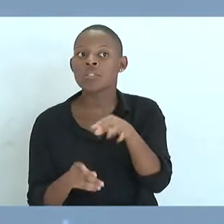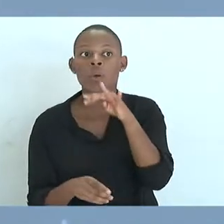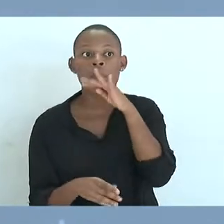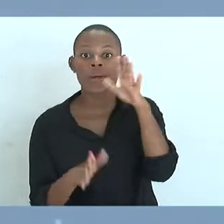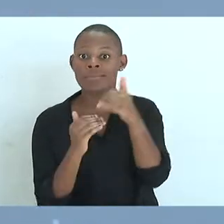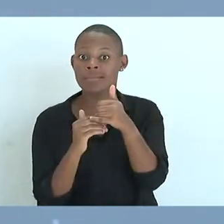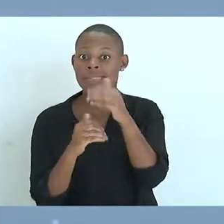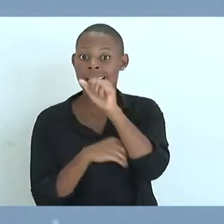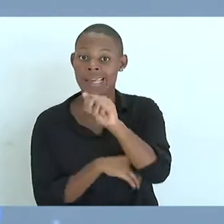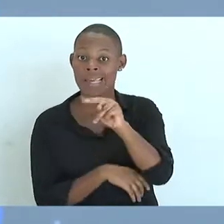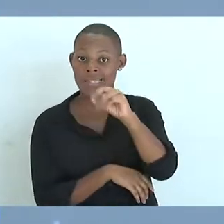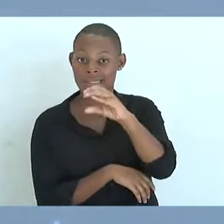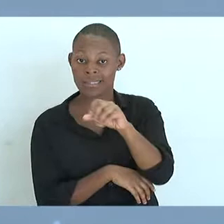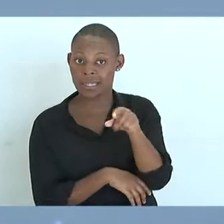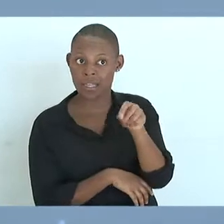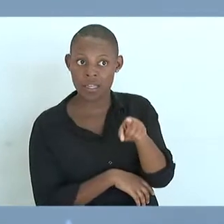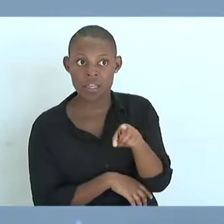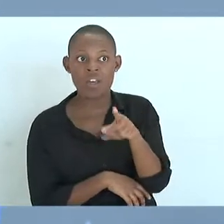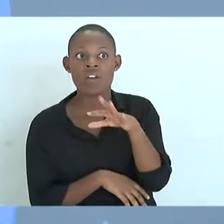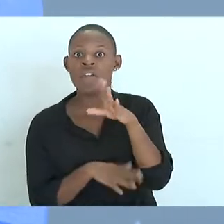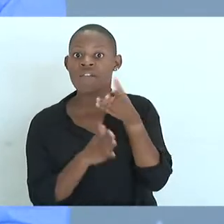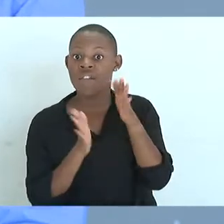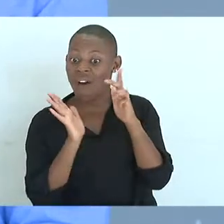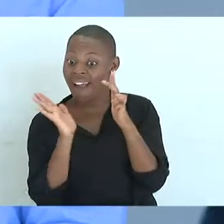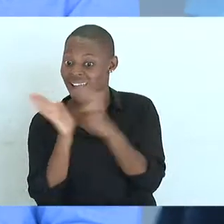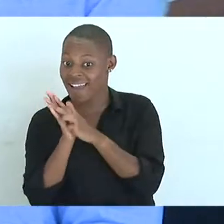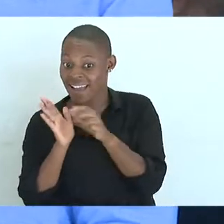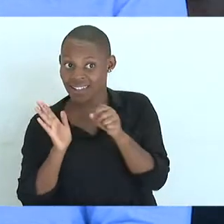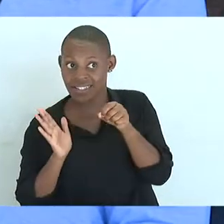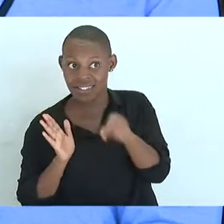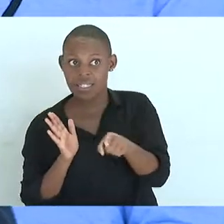the Restitution Act for us to claim our land back.